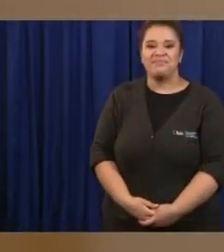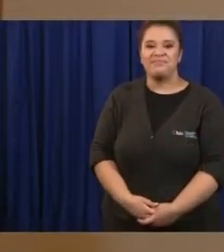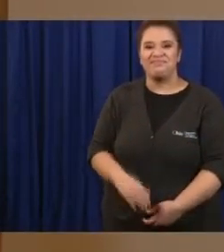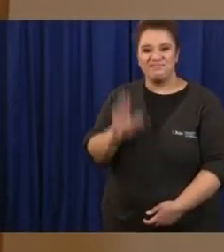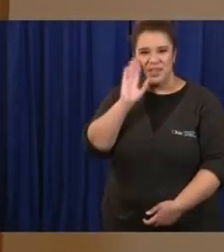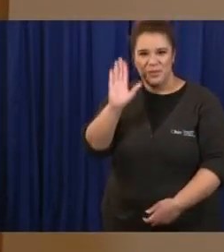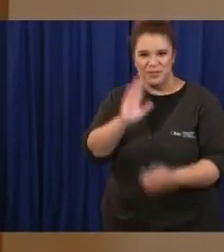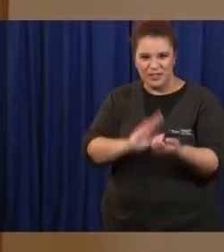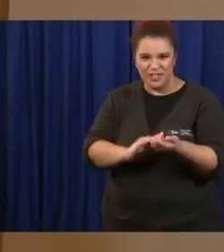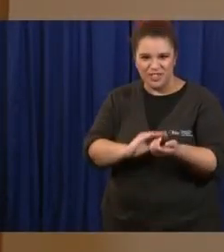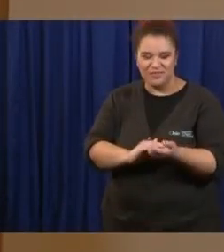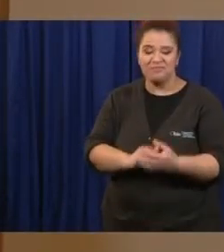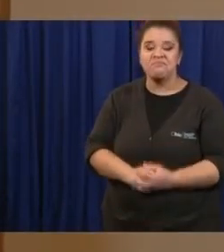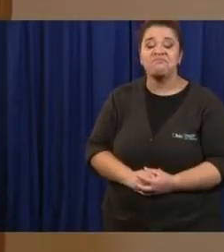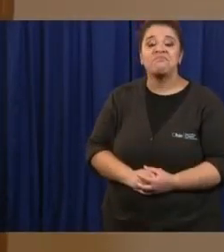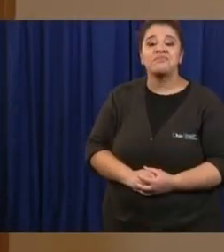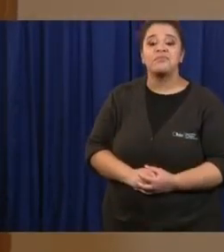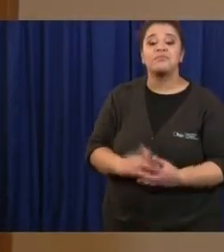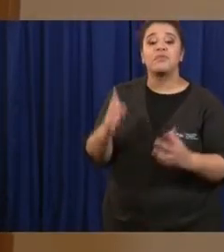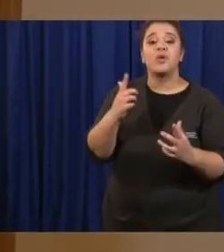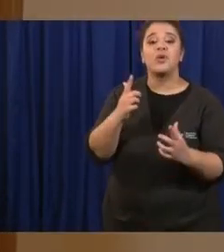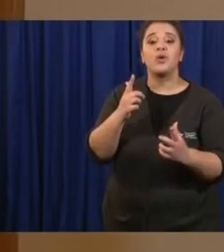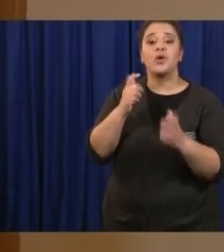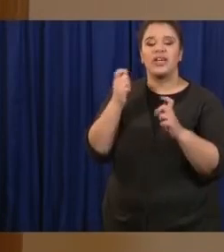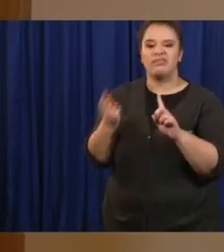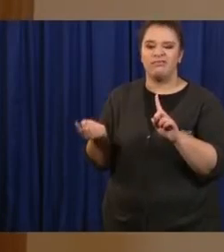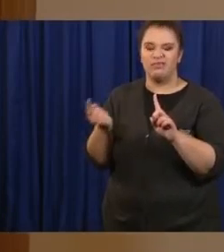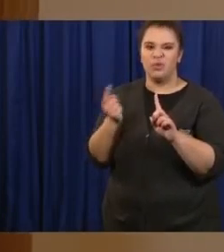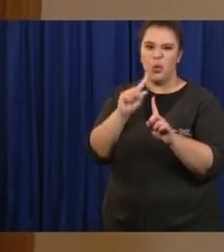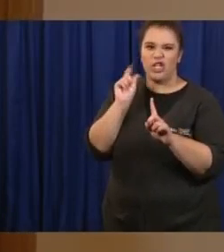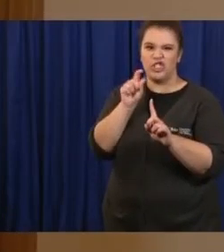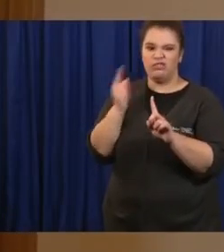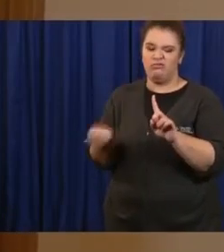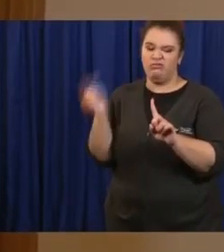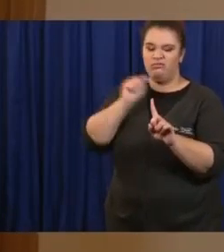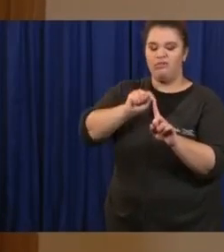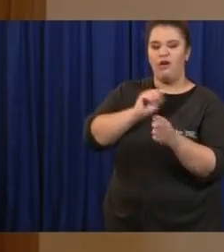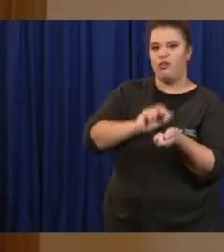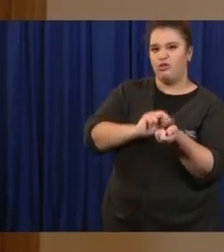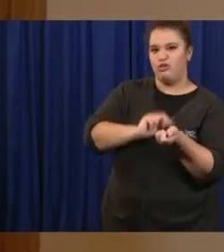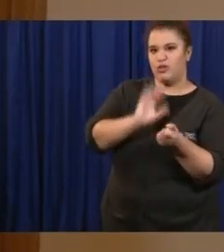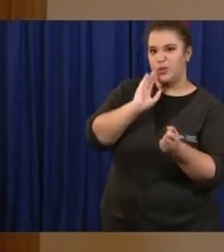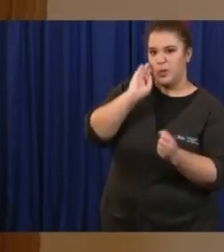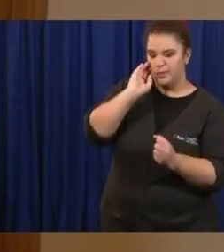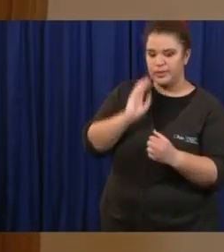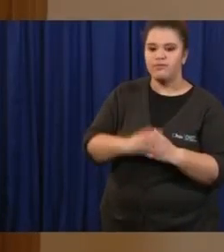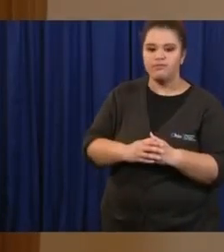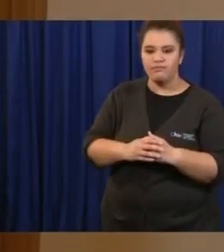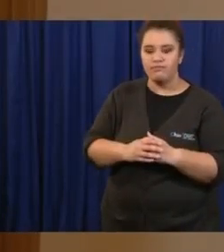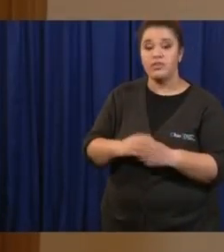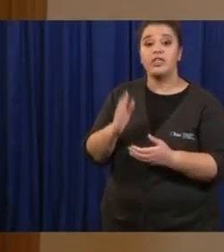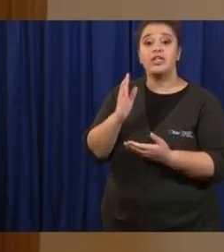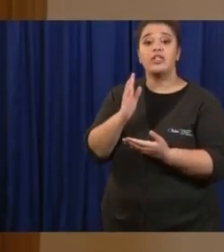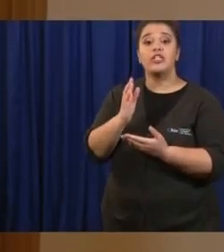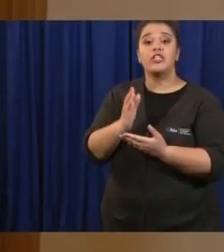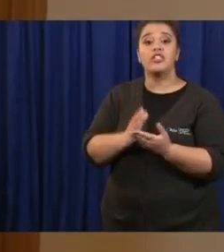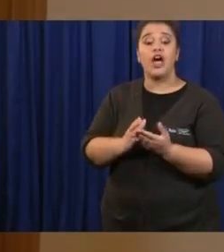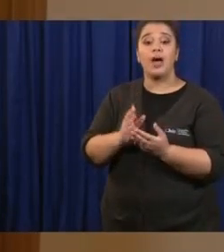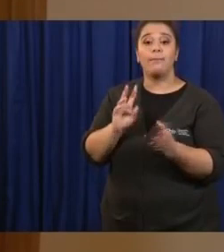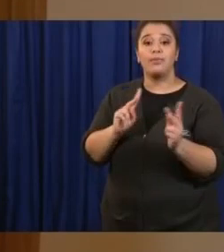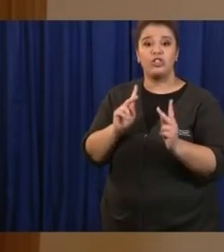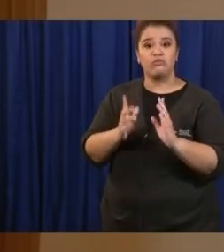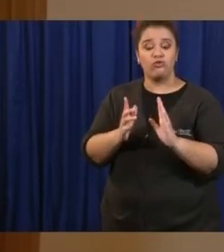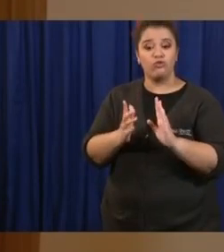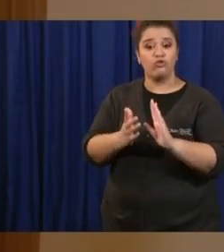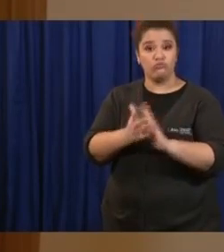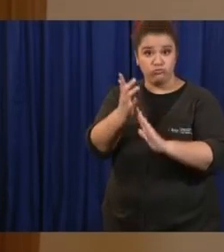Hi, Doctor. A quick follow-up on the nursing homes. We've talked to some operators who feel like they should have a priority in